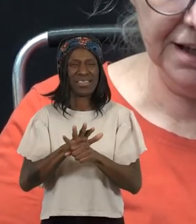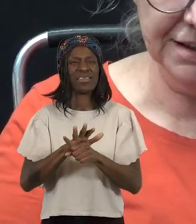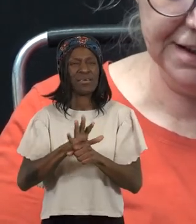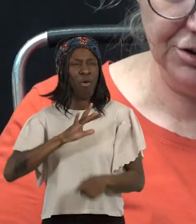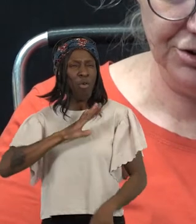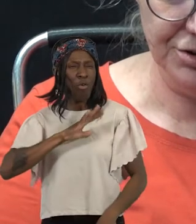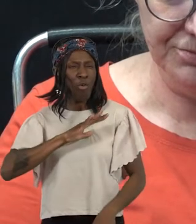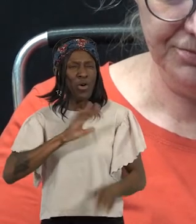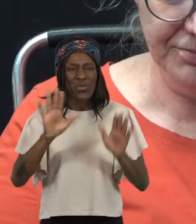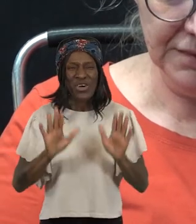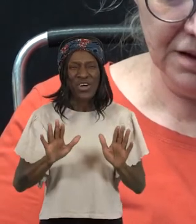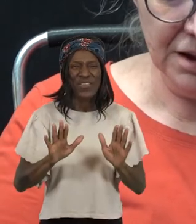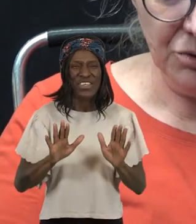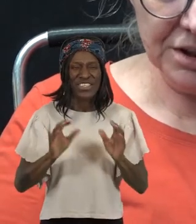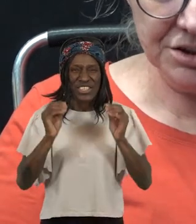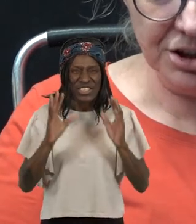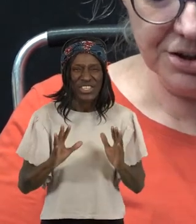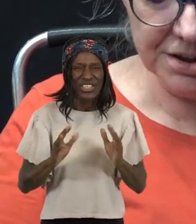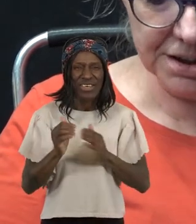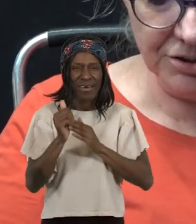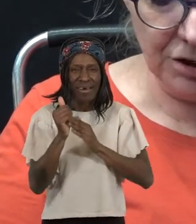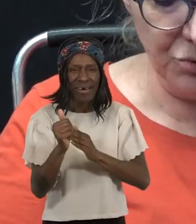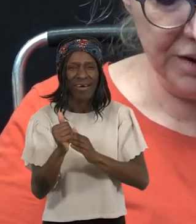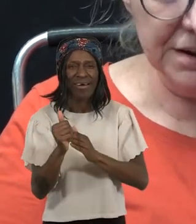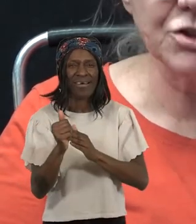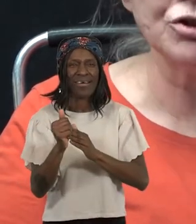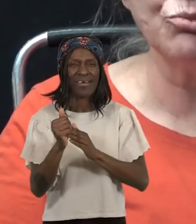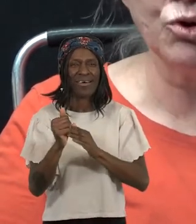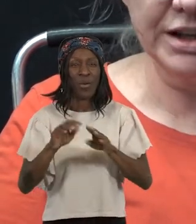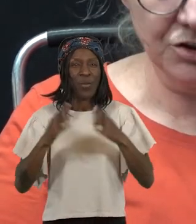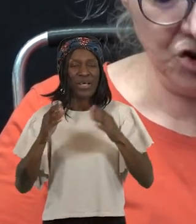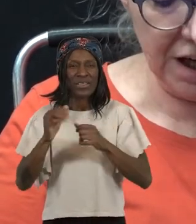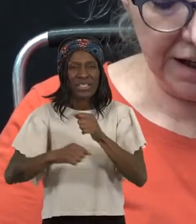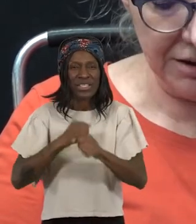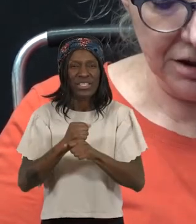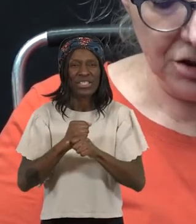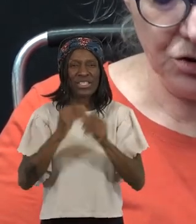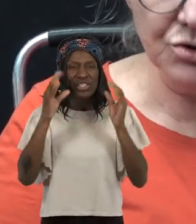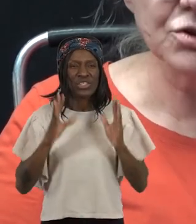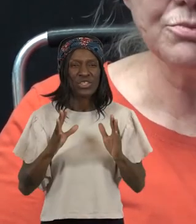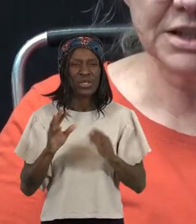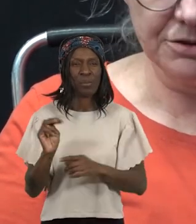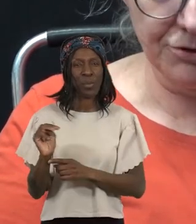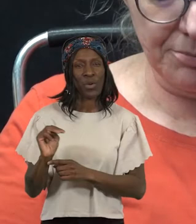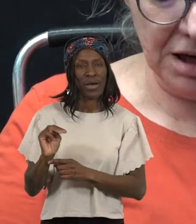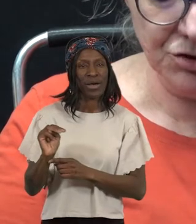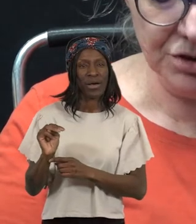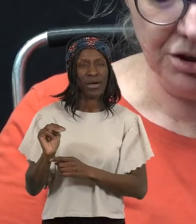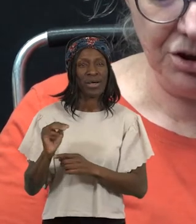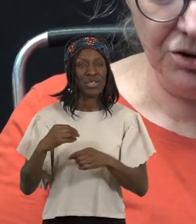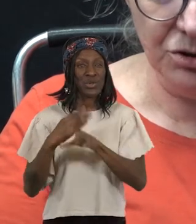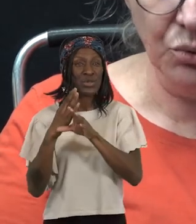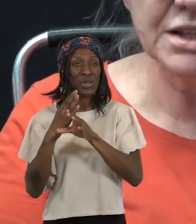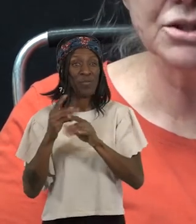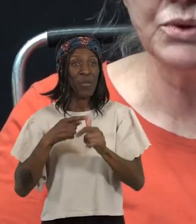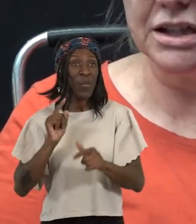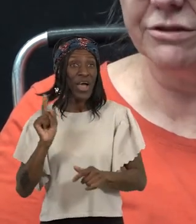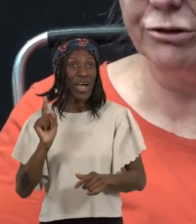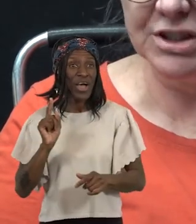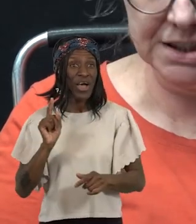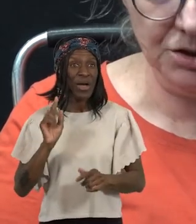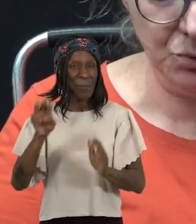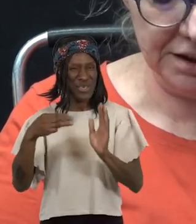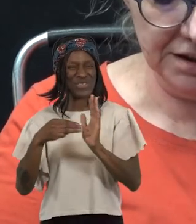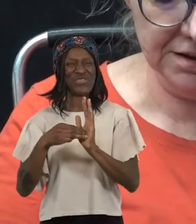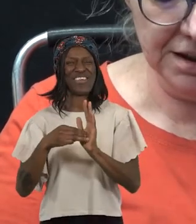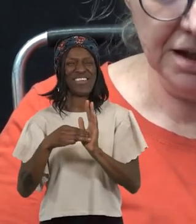teachers and leaders. We started the year out with teacher Maureen Shea, who zoomed in from Montreal once a week